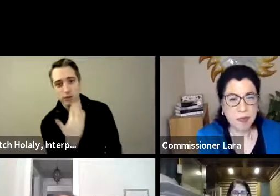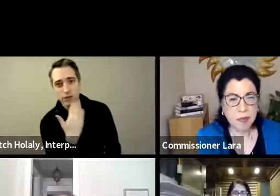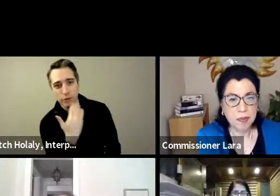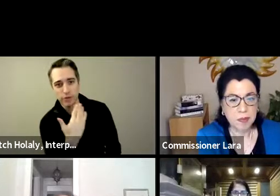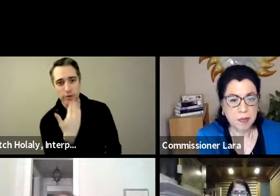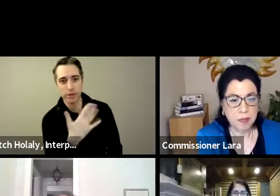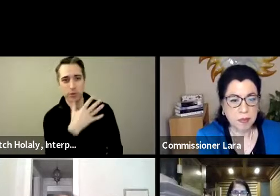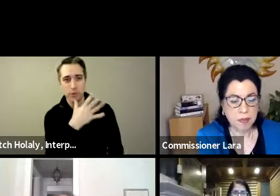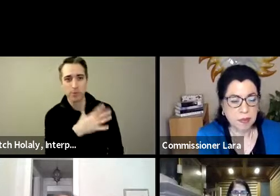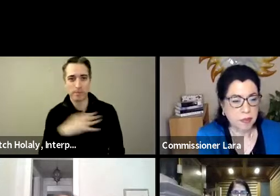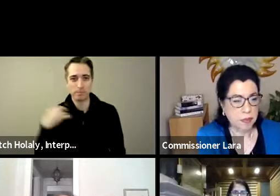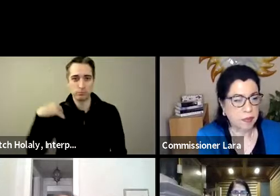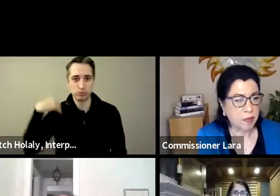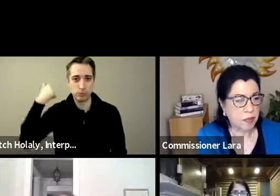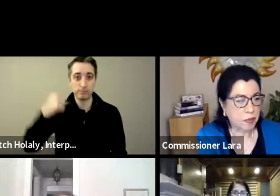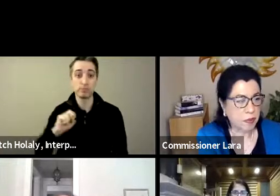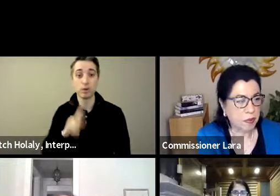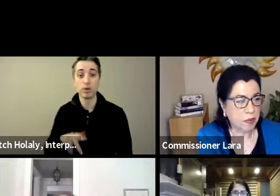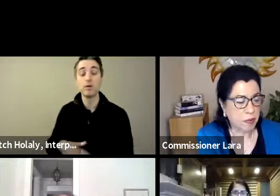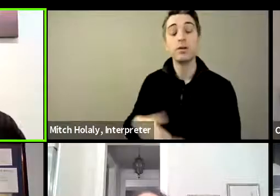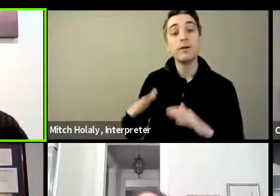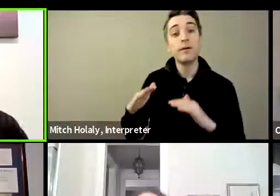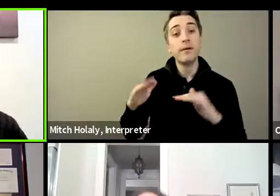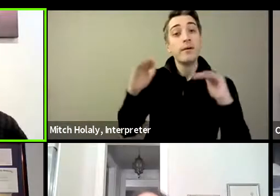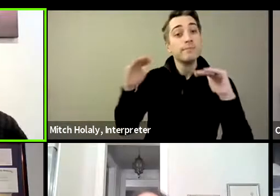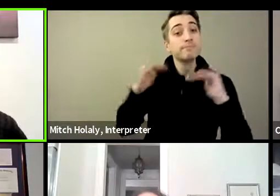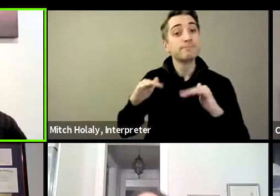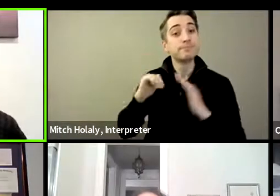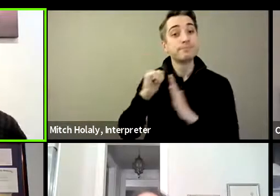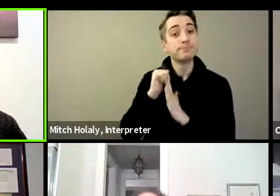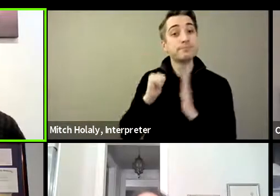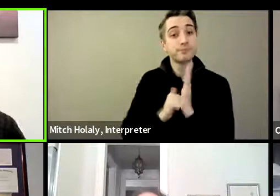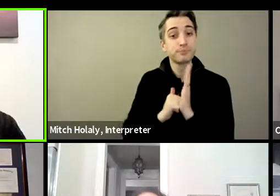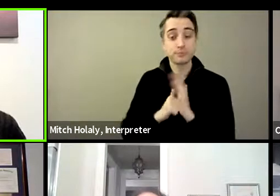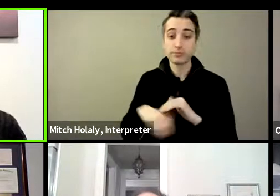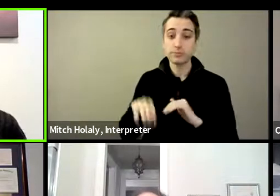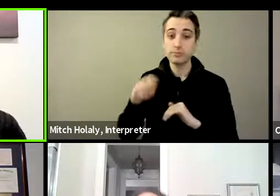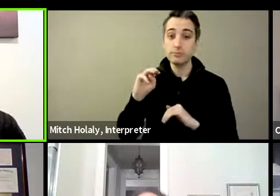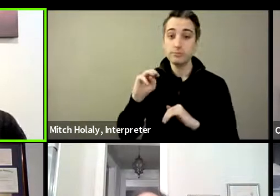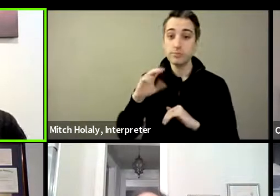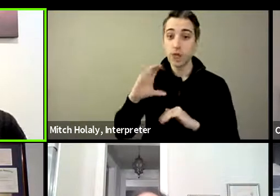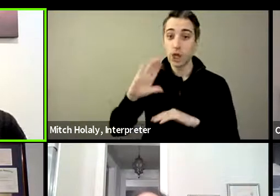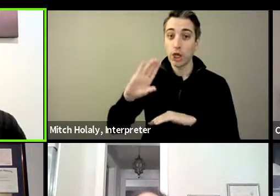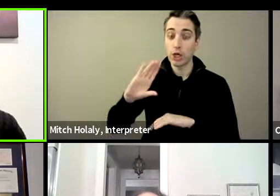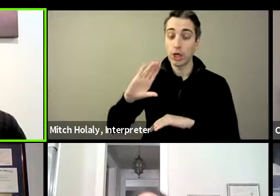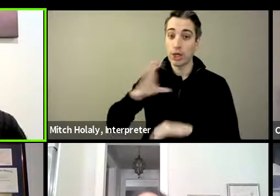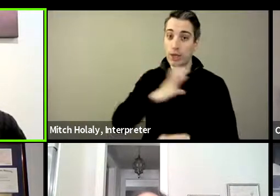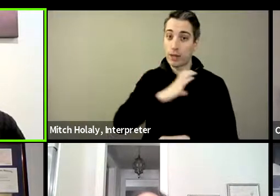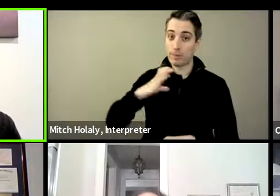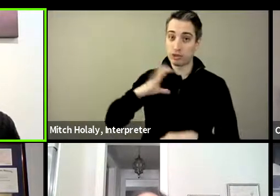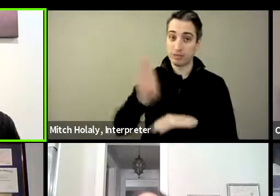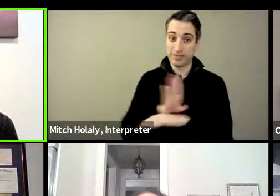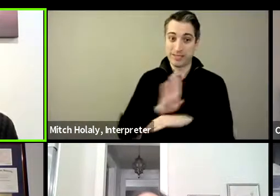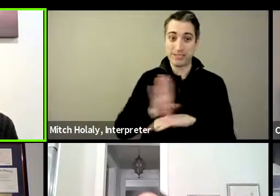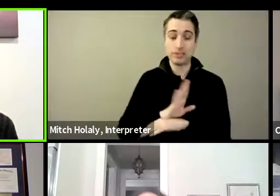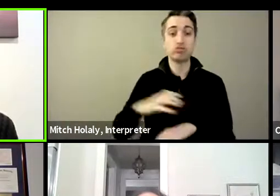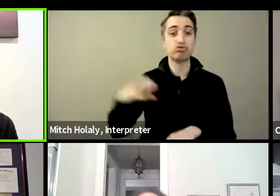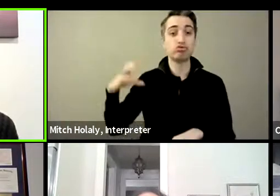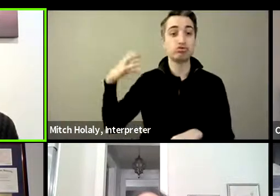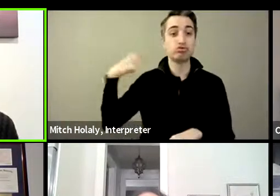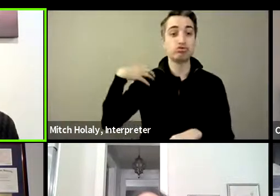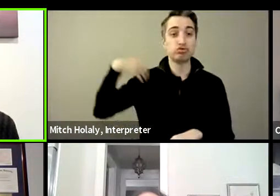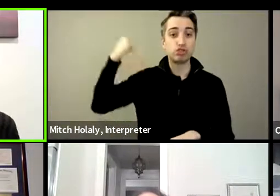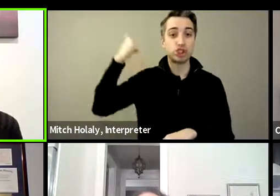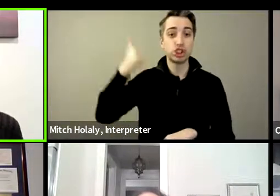Thank you, Madam Chair. The next item on our agenda is commission business. First item is a chair report, which will be